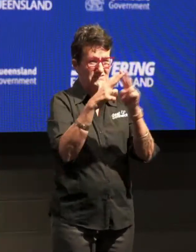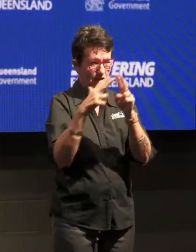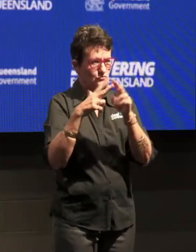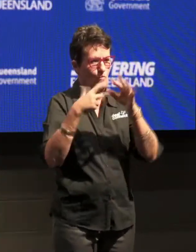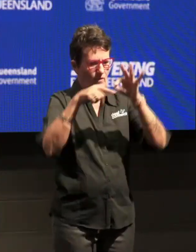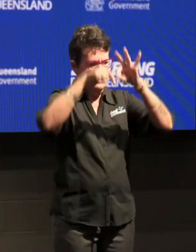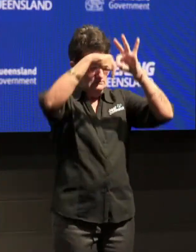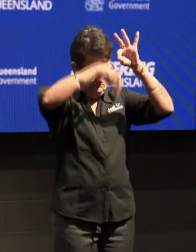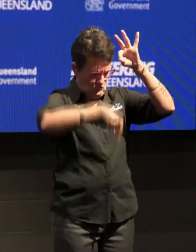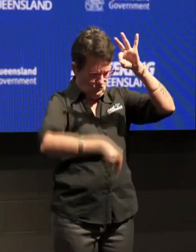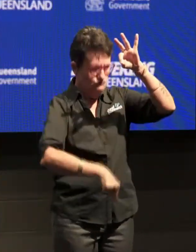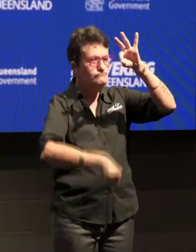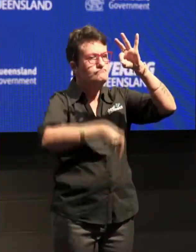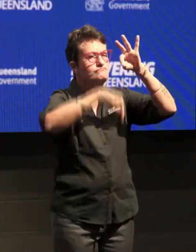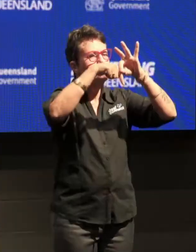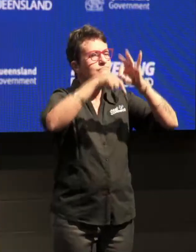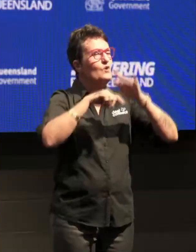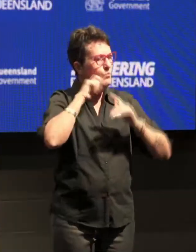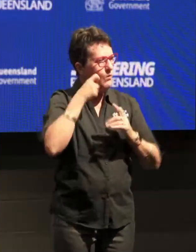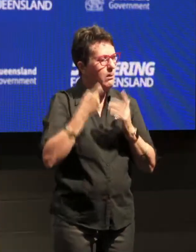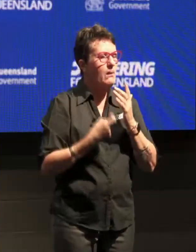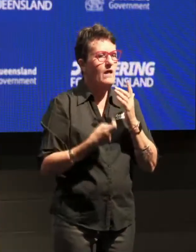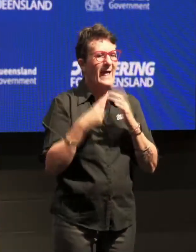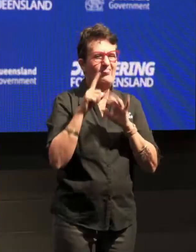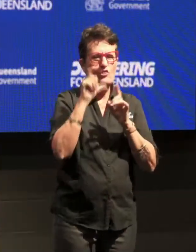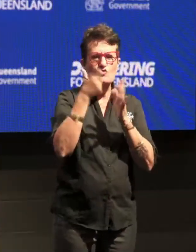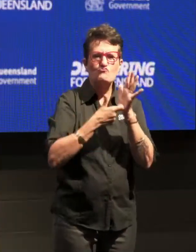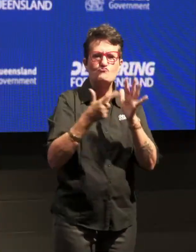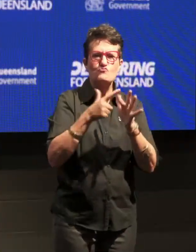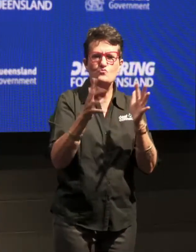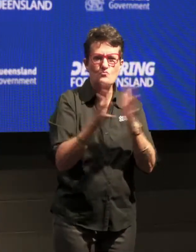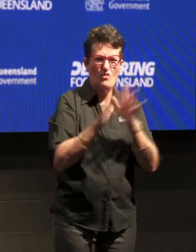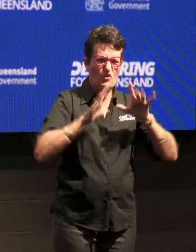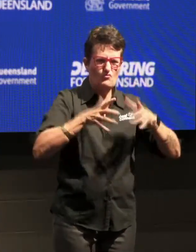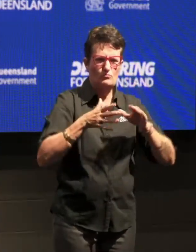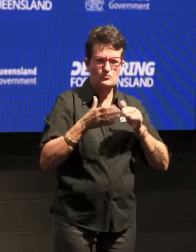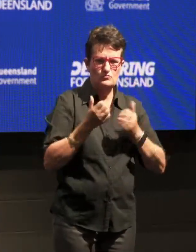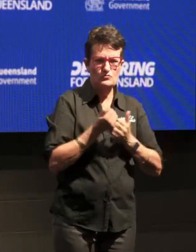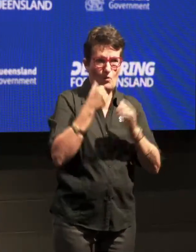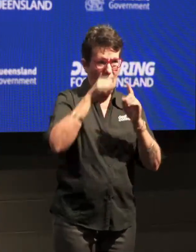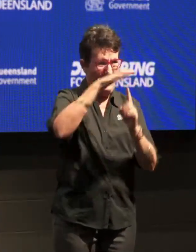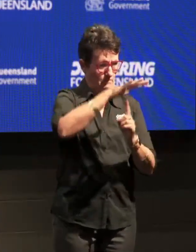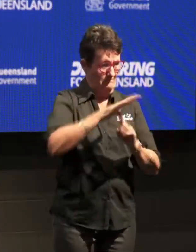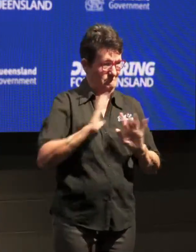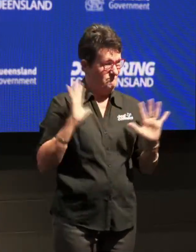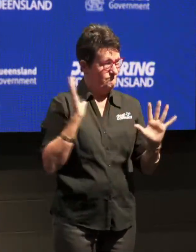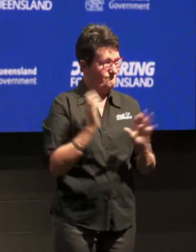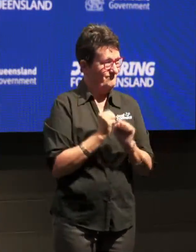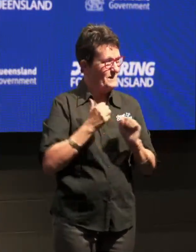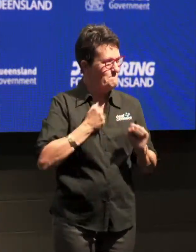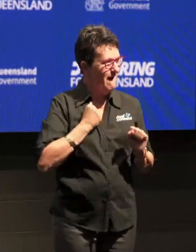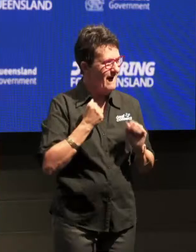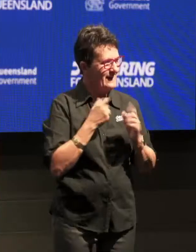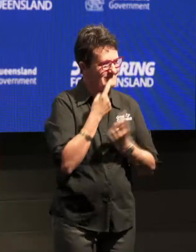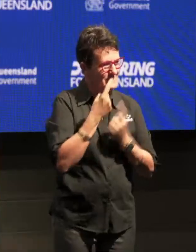winching capability as well as that crew. And that concludes my briefing. Thank you very